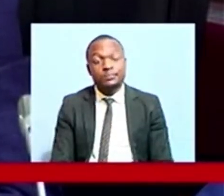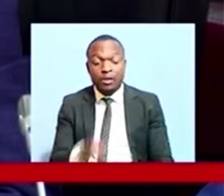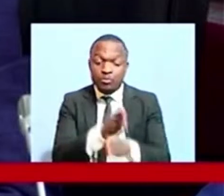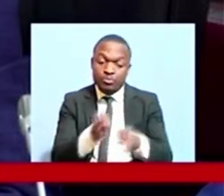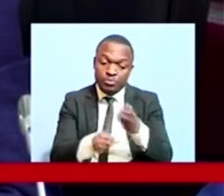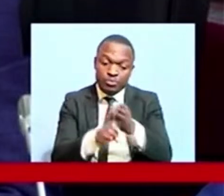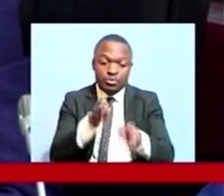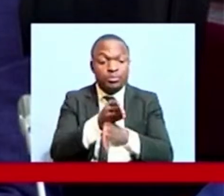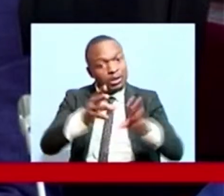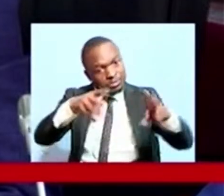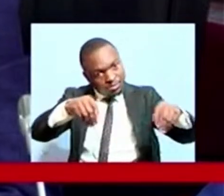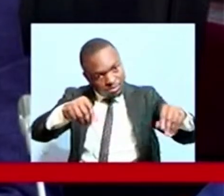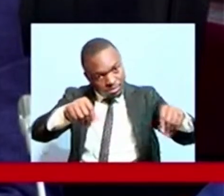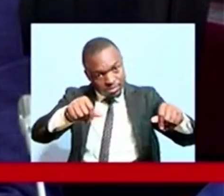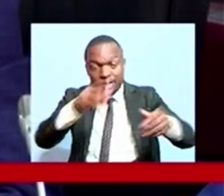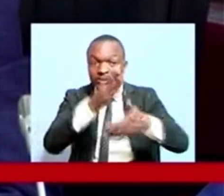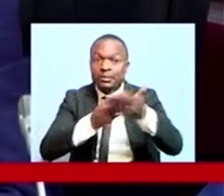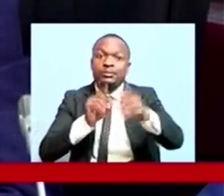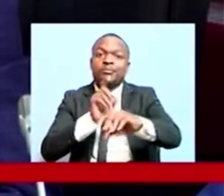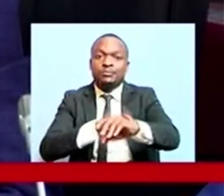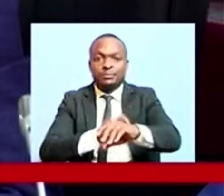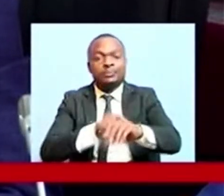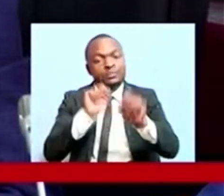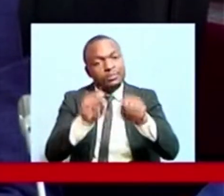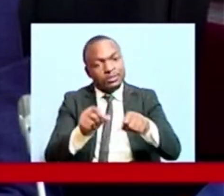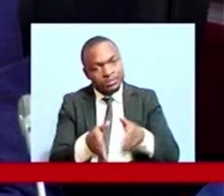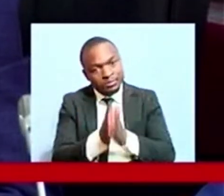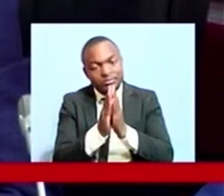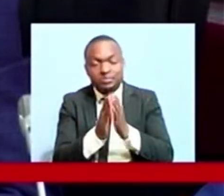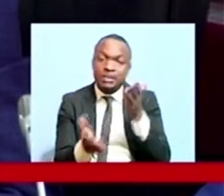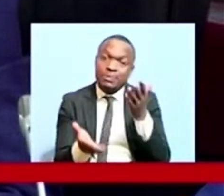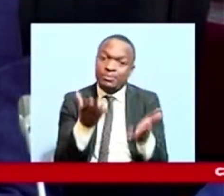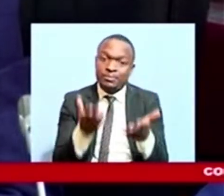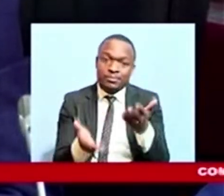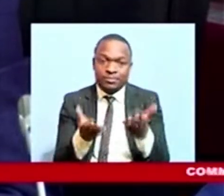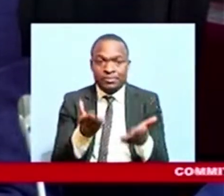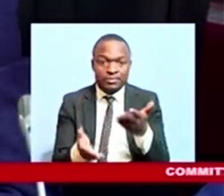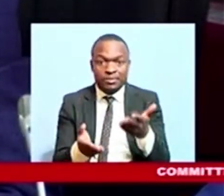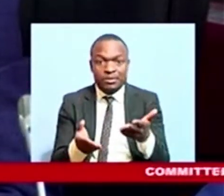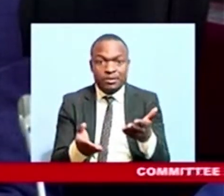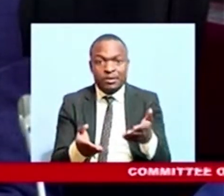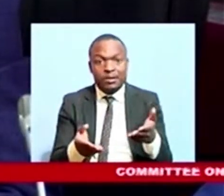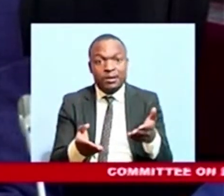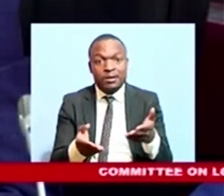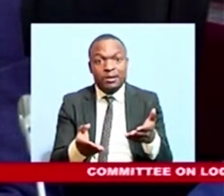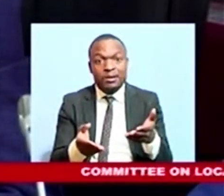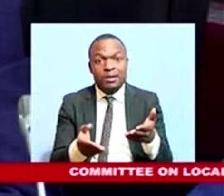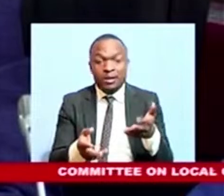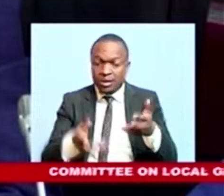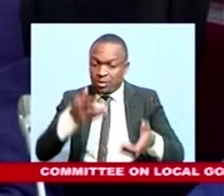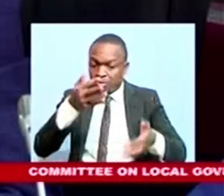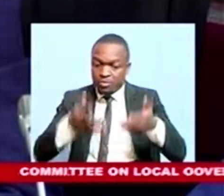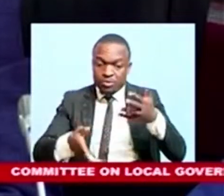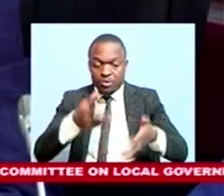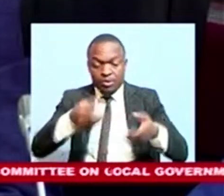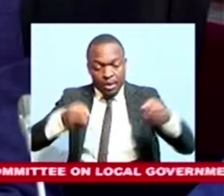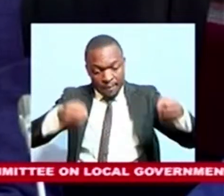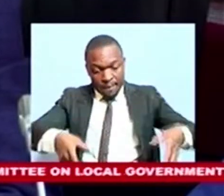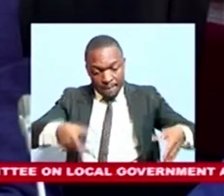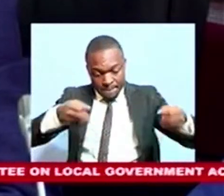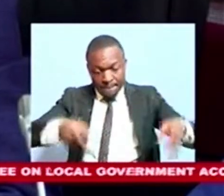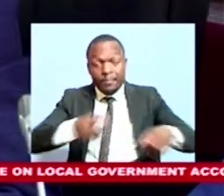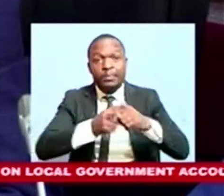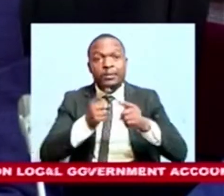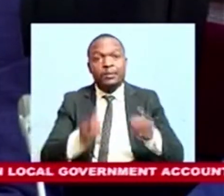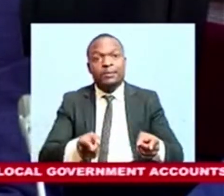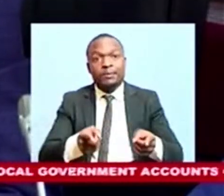building sand. And sometimes you can ask for maybe bent bricks. But normally it doesn't work. But just the river